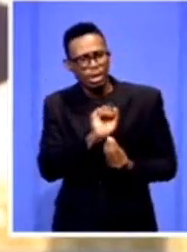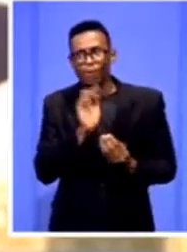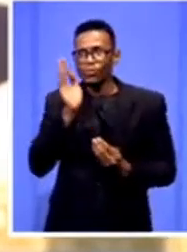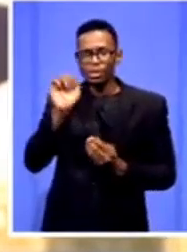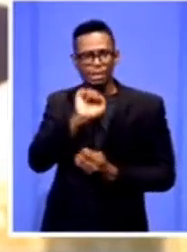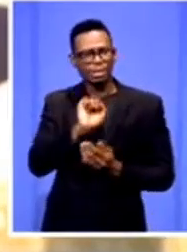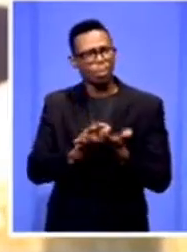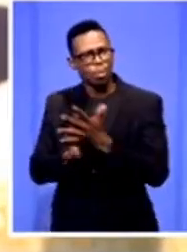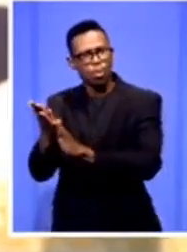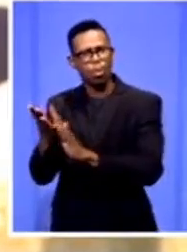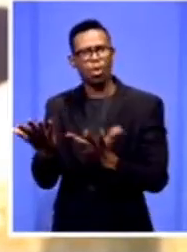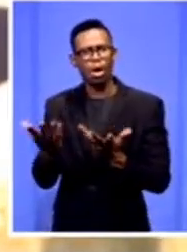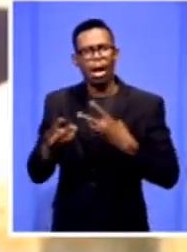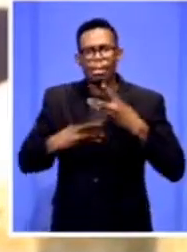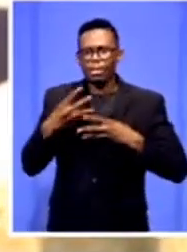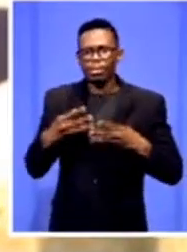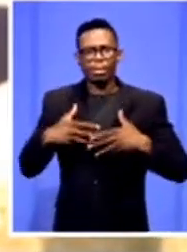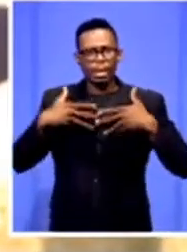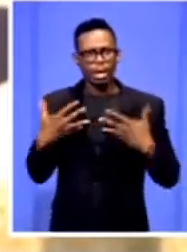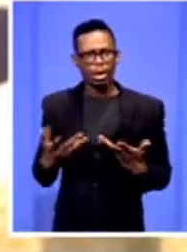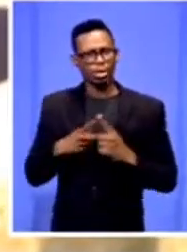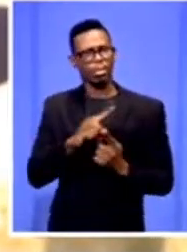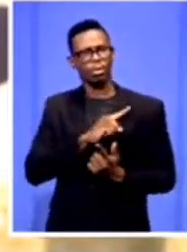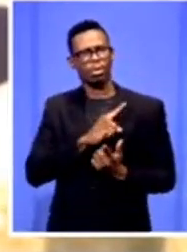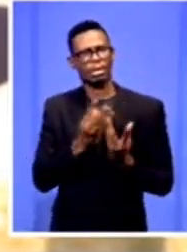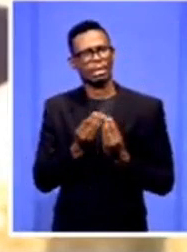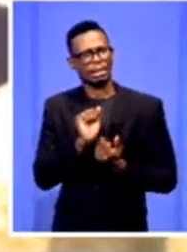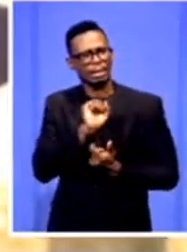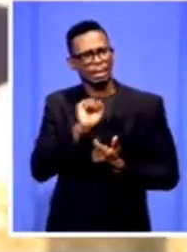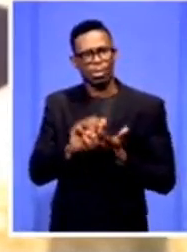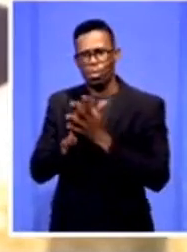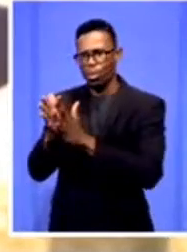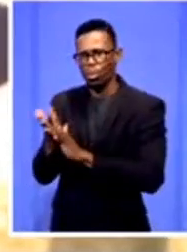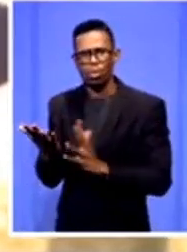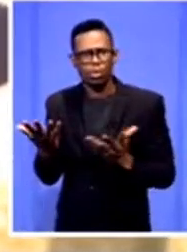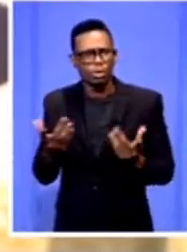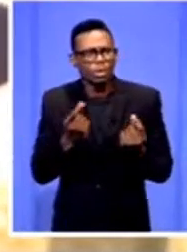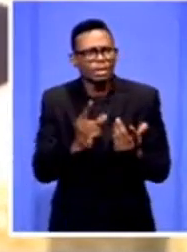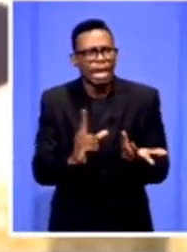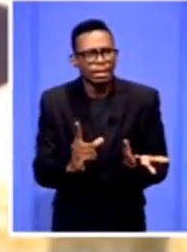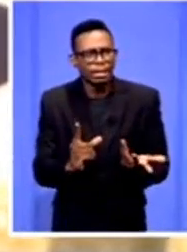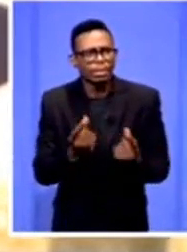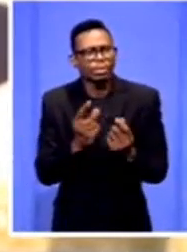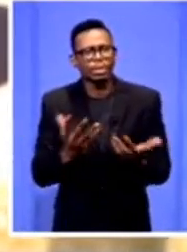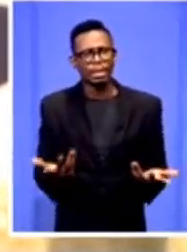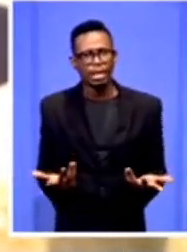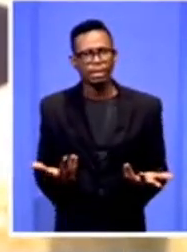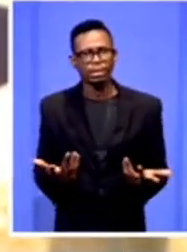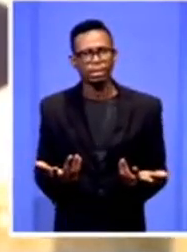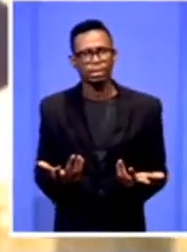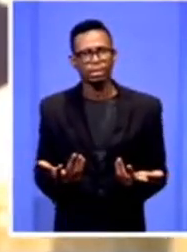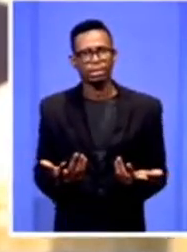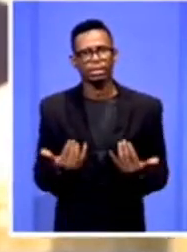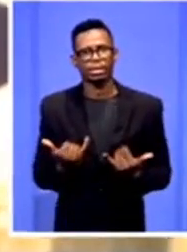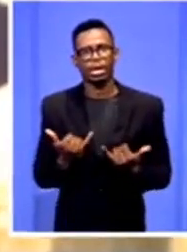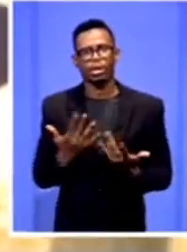no le bolella ka mona hore re tlo etsang hobane ha re ka ra bua ba bang ba tla be se ba tsamaya ba ilo plana hore ba